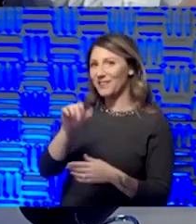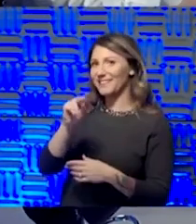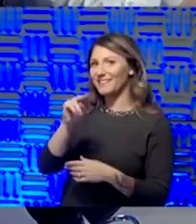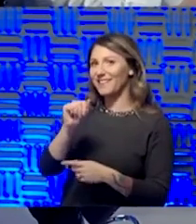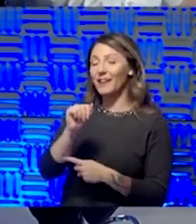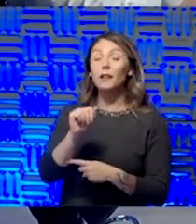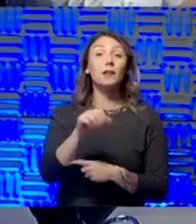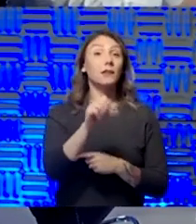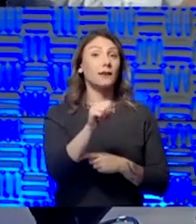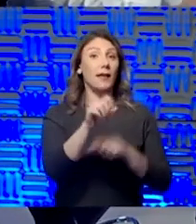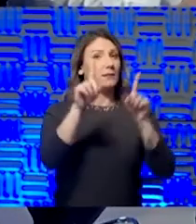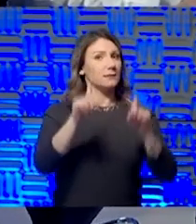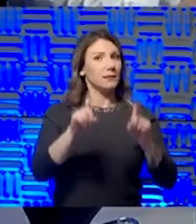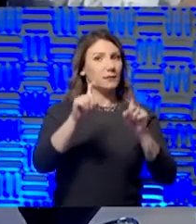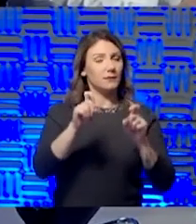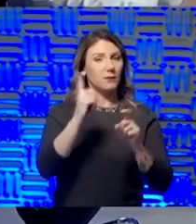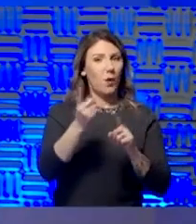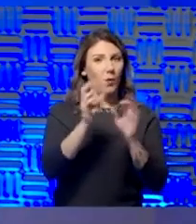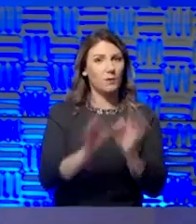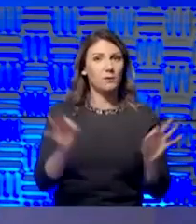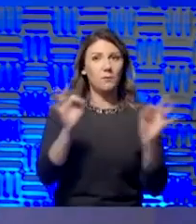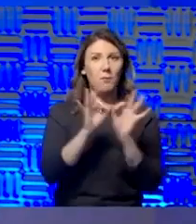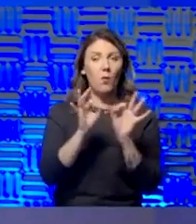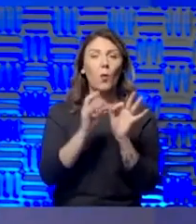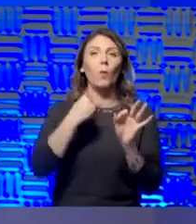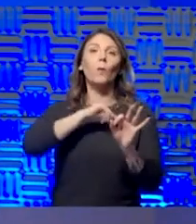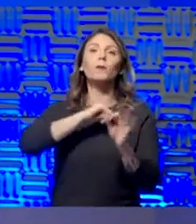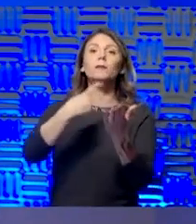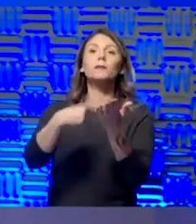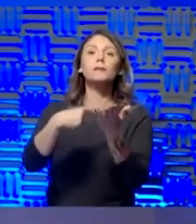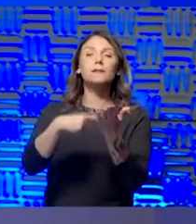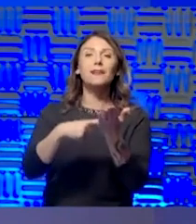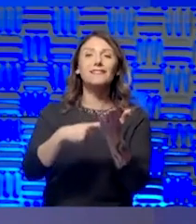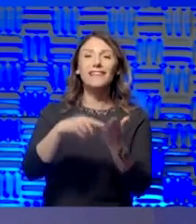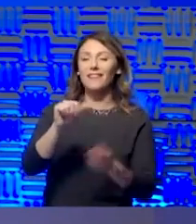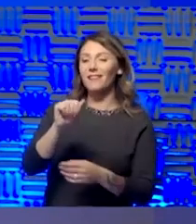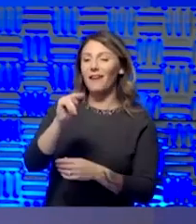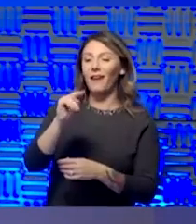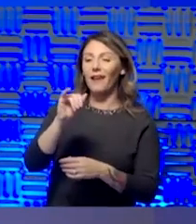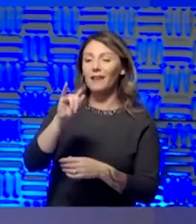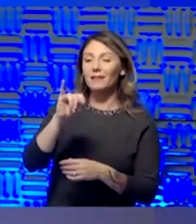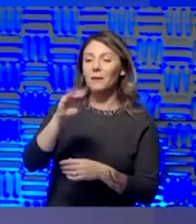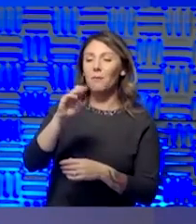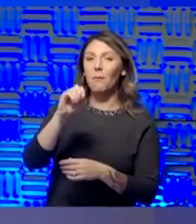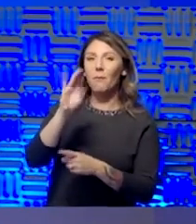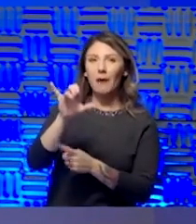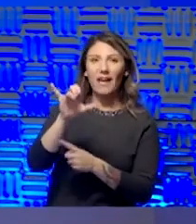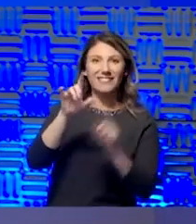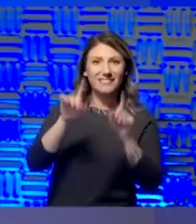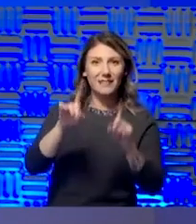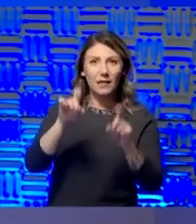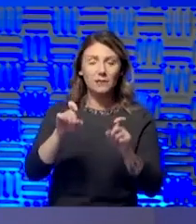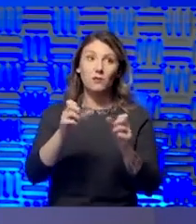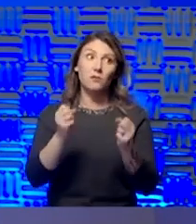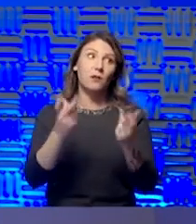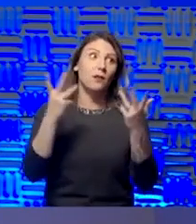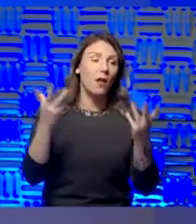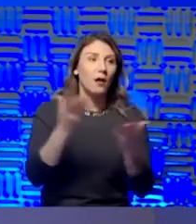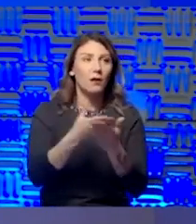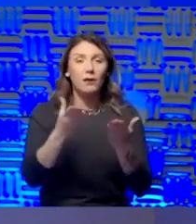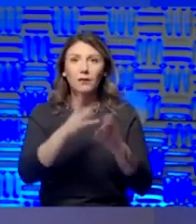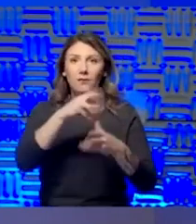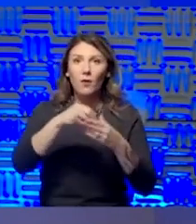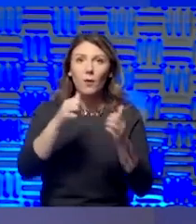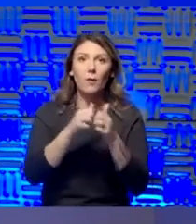the testing is always important. We were talking about the antibody tests. You know, these are touted as the best thing. Well, there's a lot of caveats to those. What